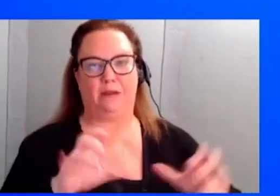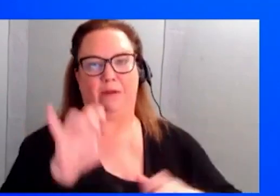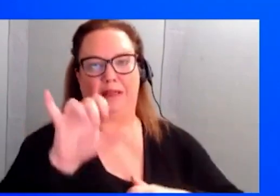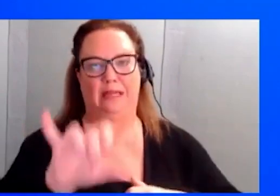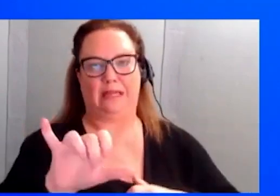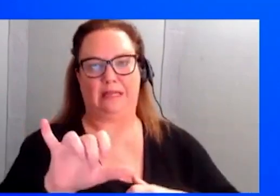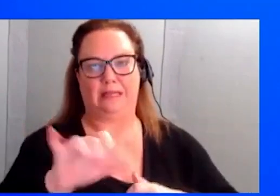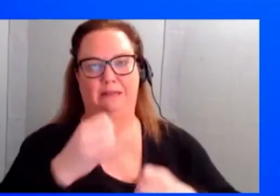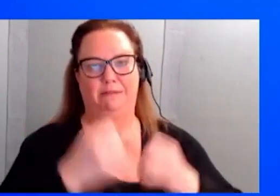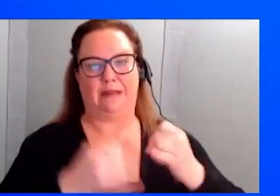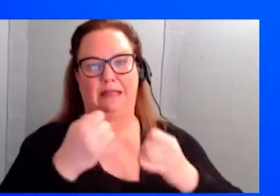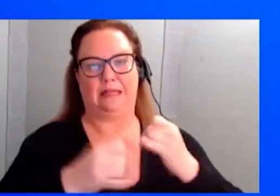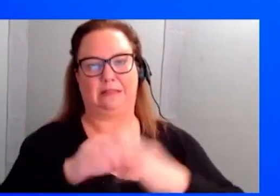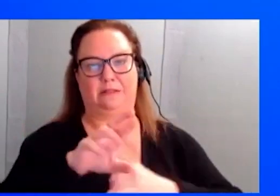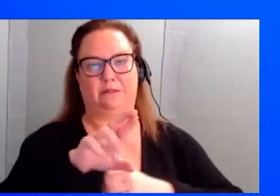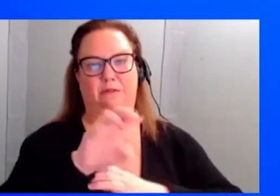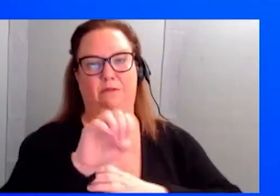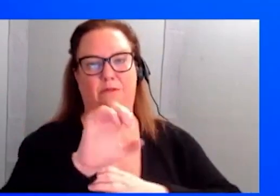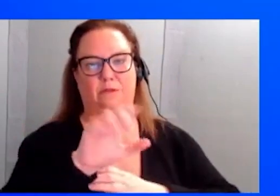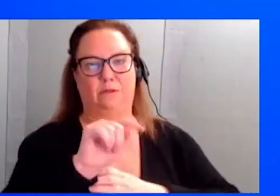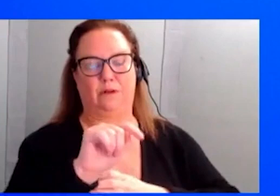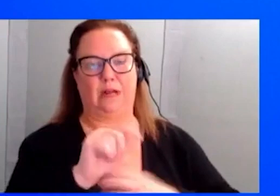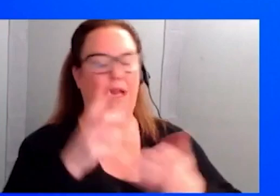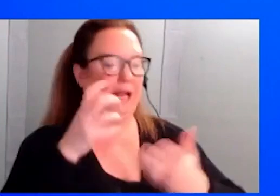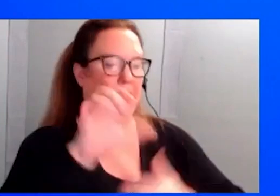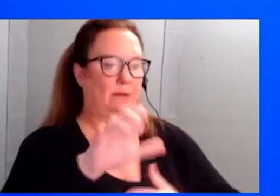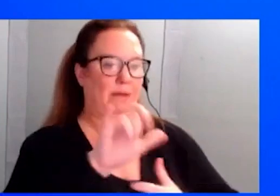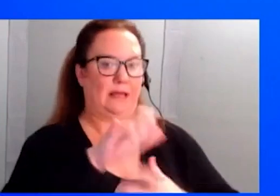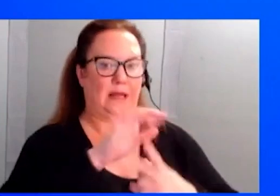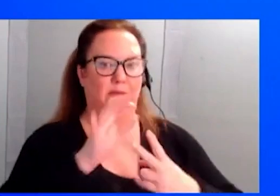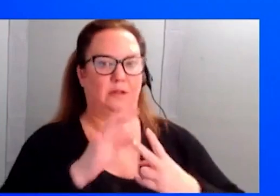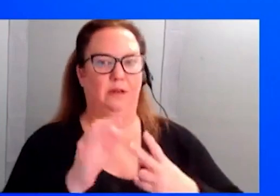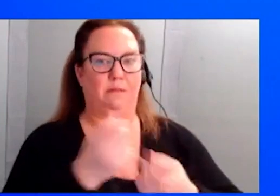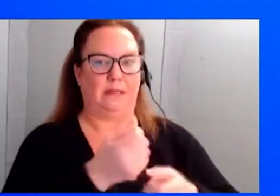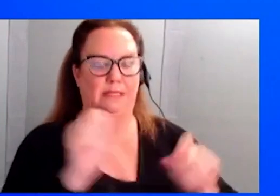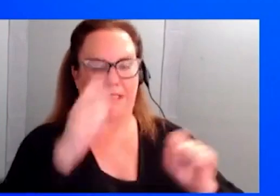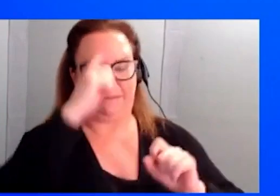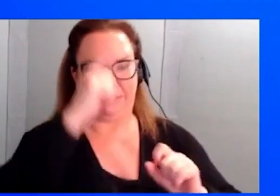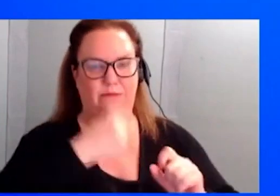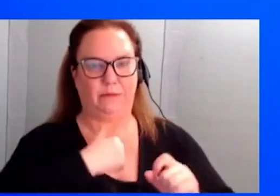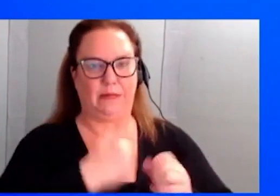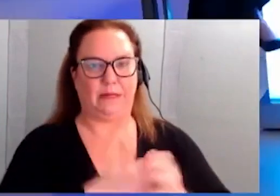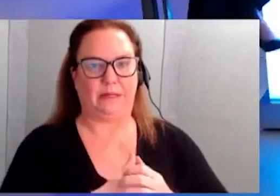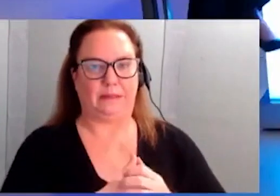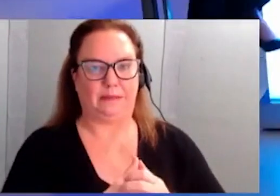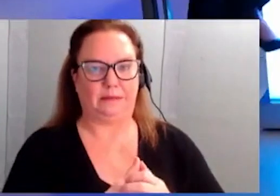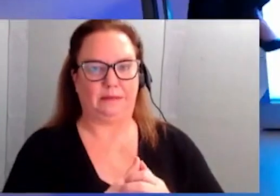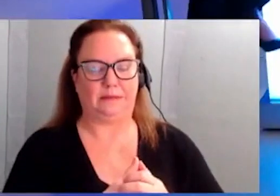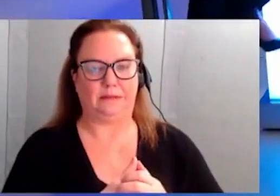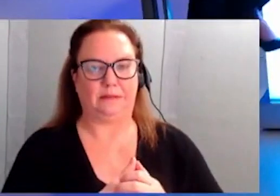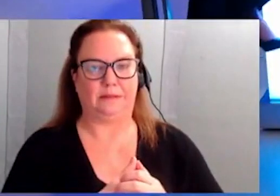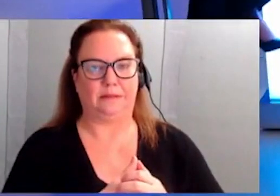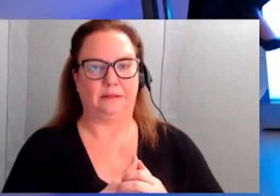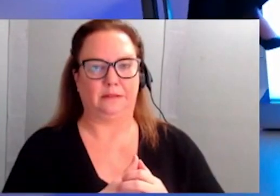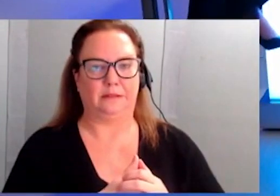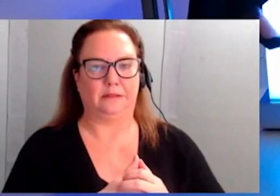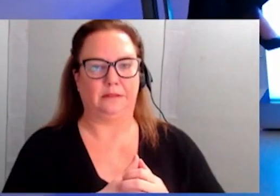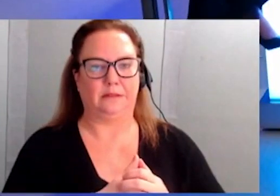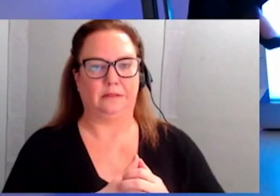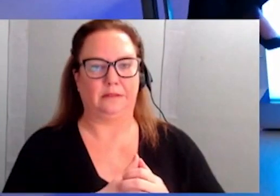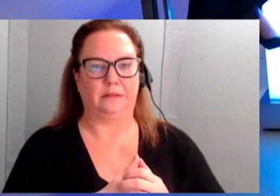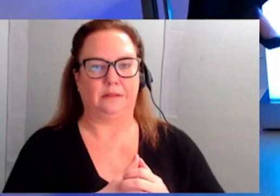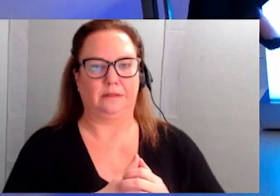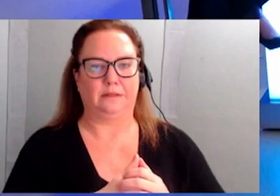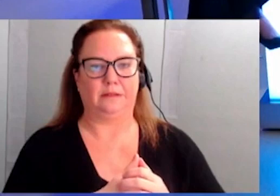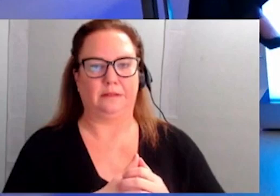last resort, right? I didn't want to do that option, but it was the safest for me. Well, Which option did you pick?